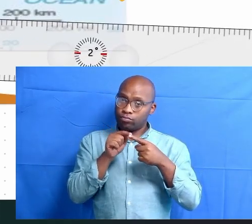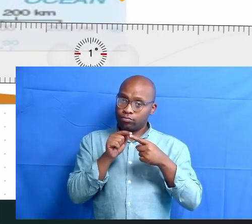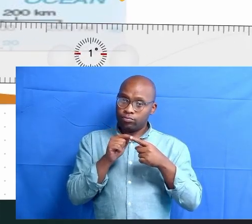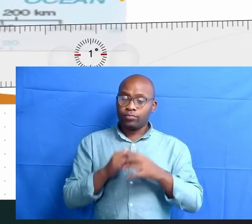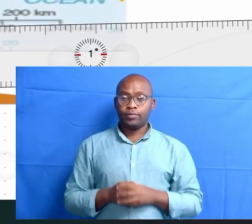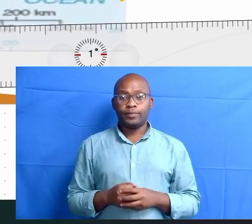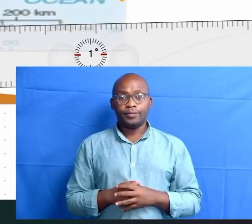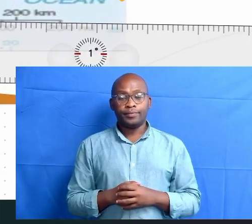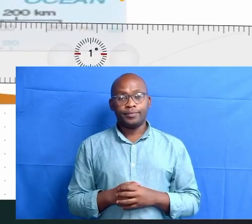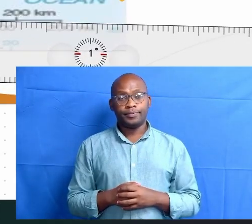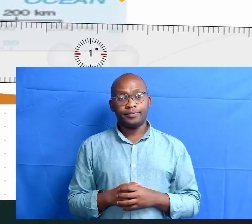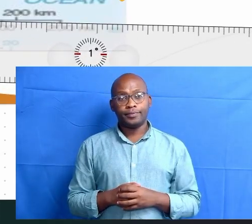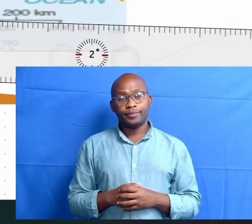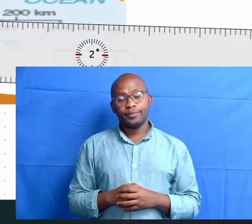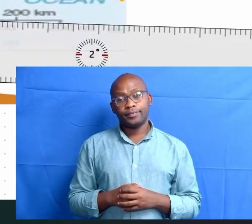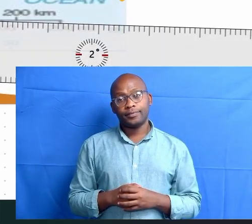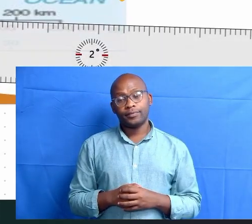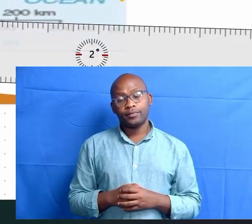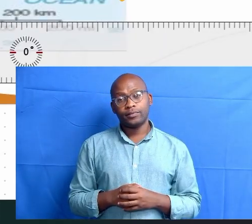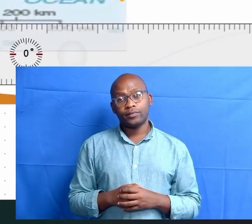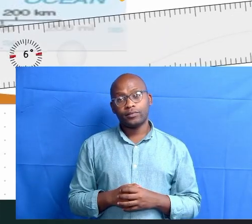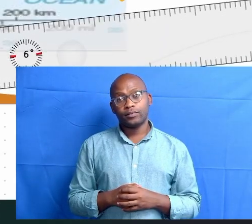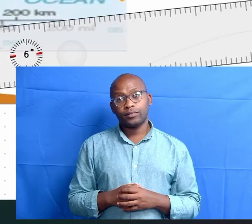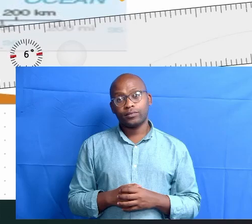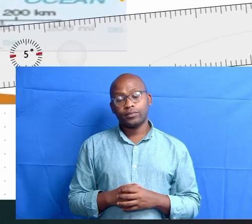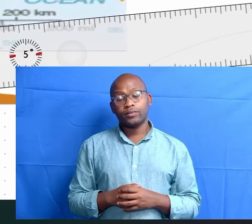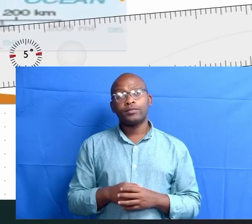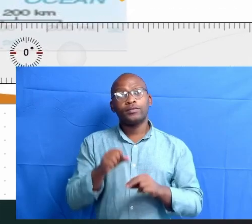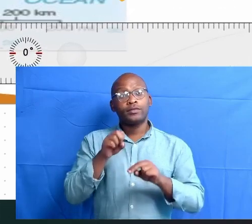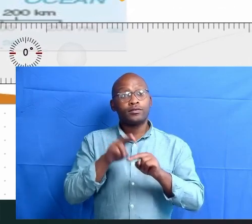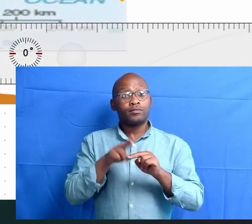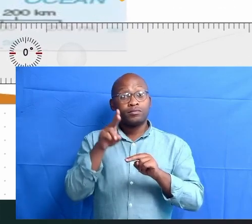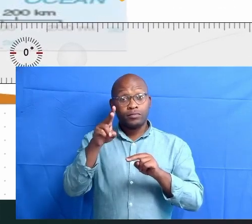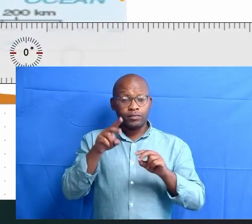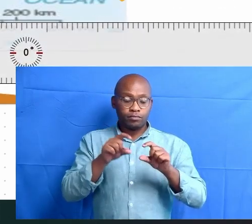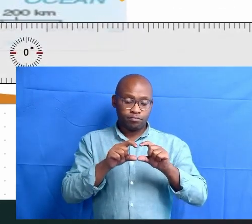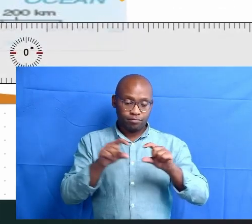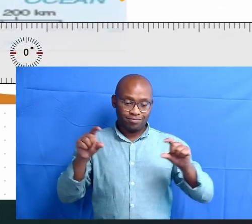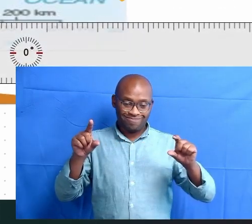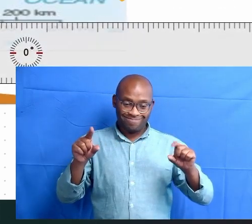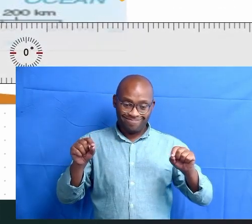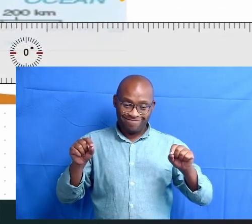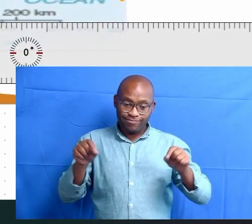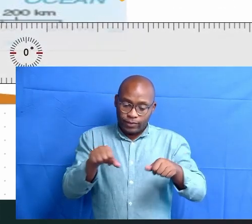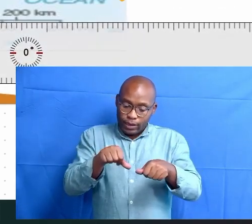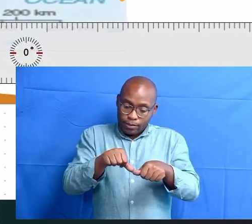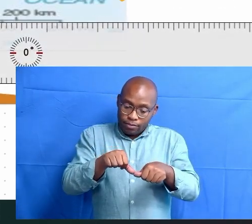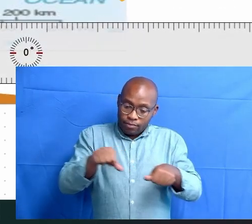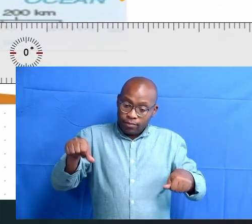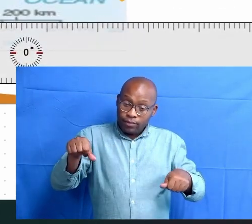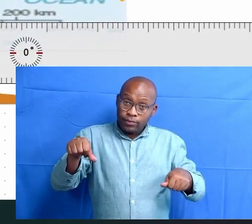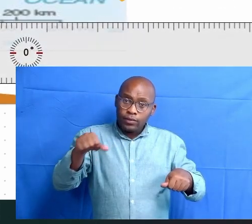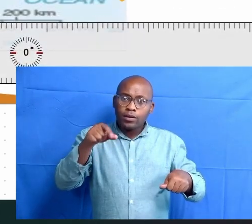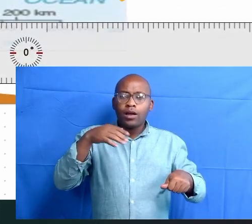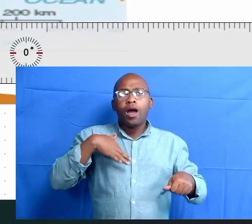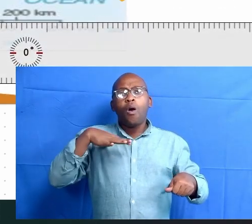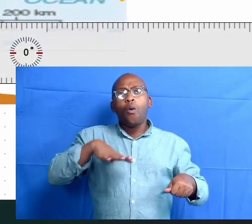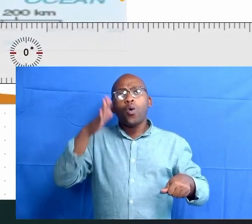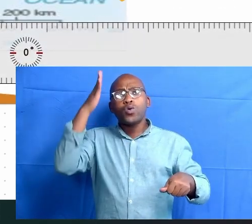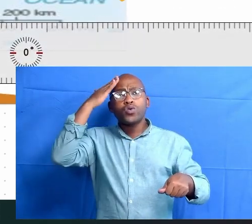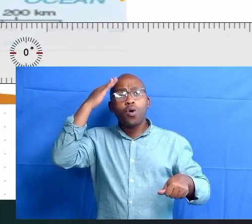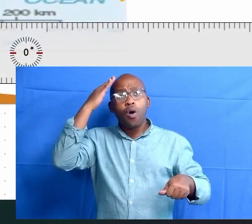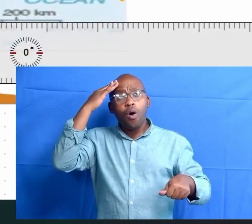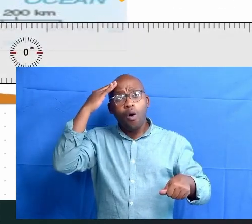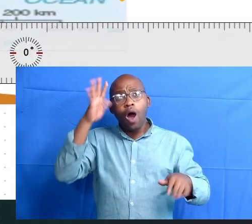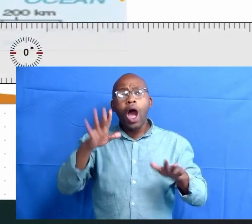this. Now, if you are measuring here, it means that I want to know how